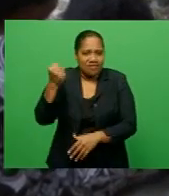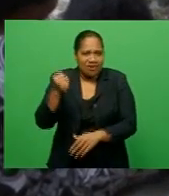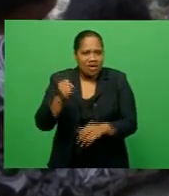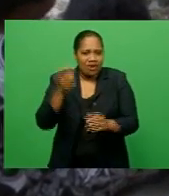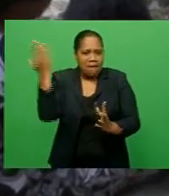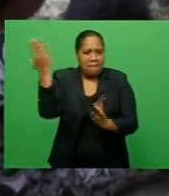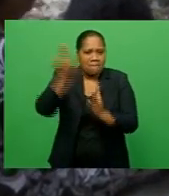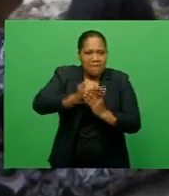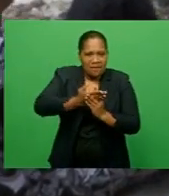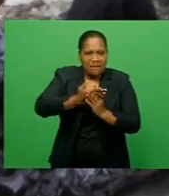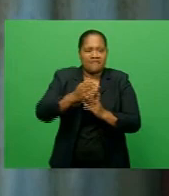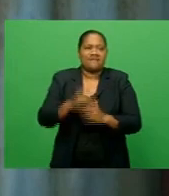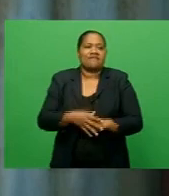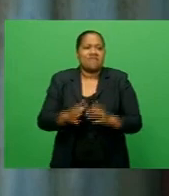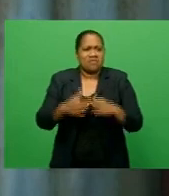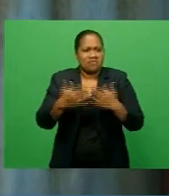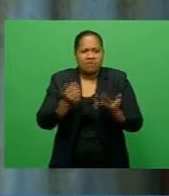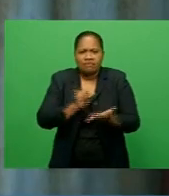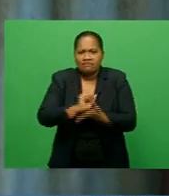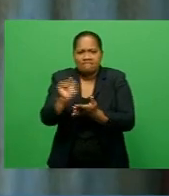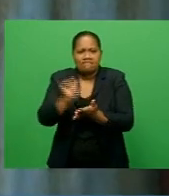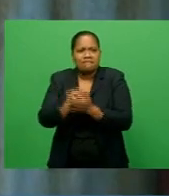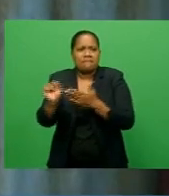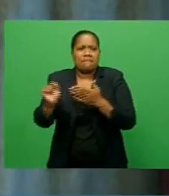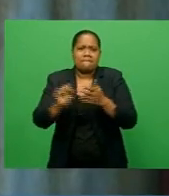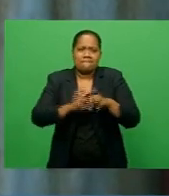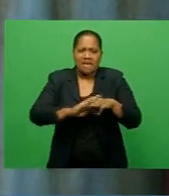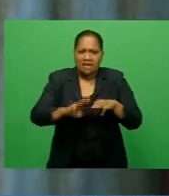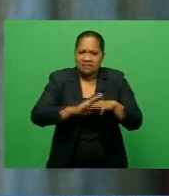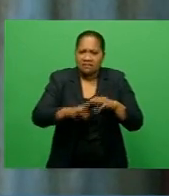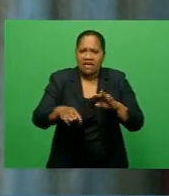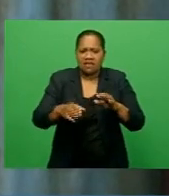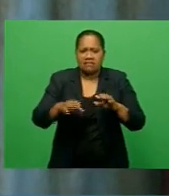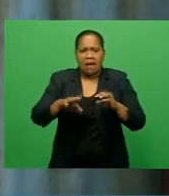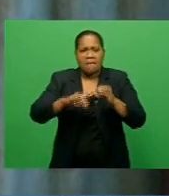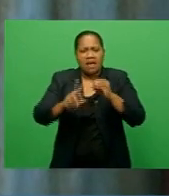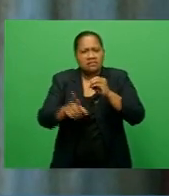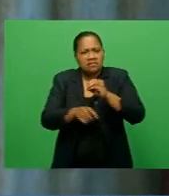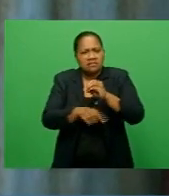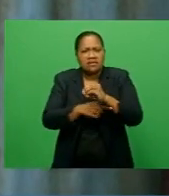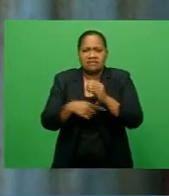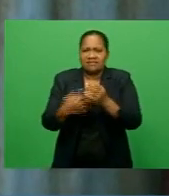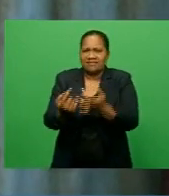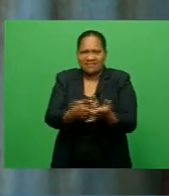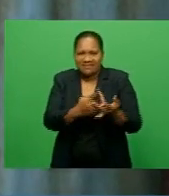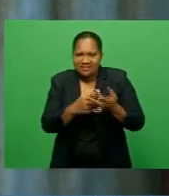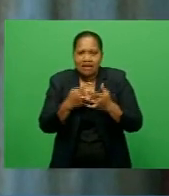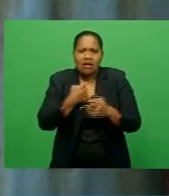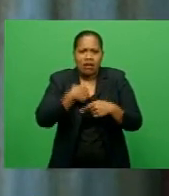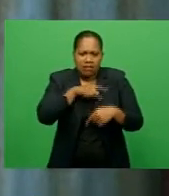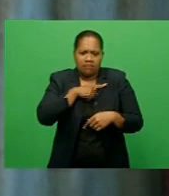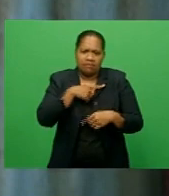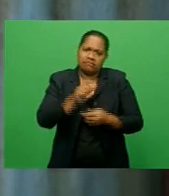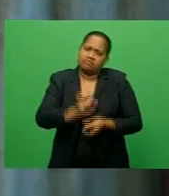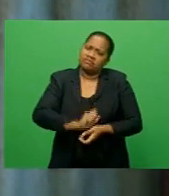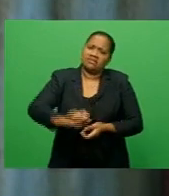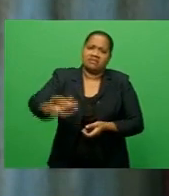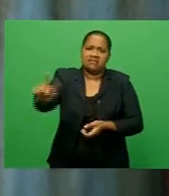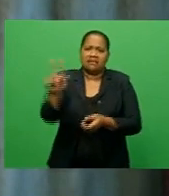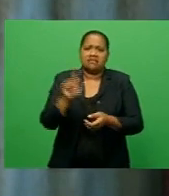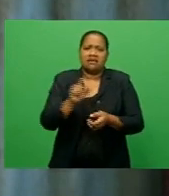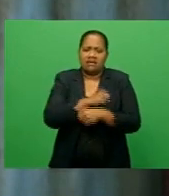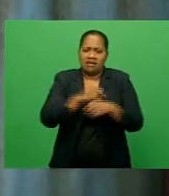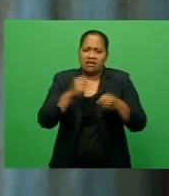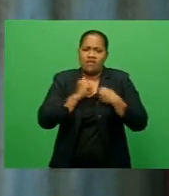We rely on the sale of mats, woven baskets and fish for our daily sustenance. We normally send our ordered items once a